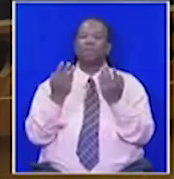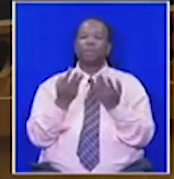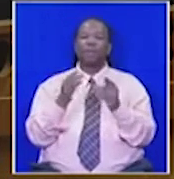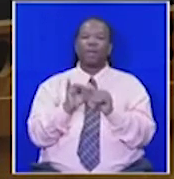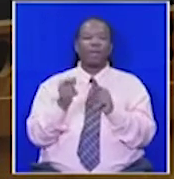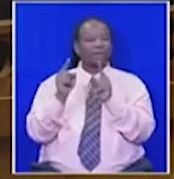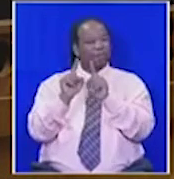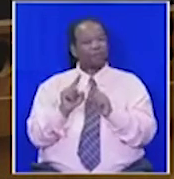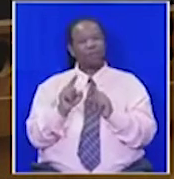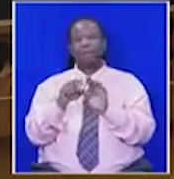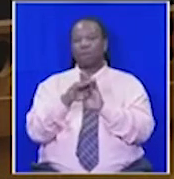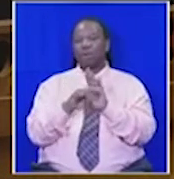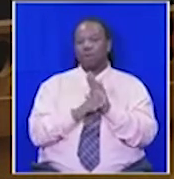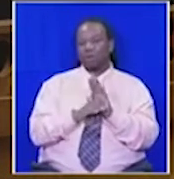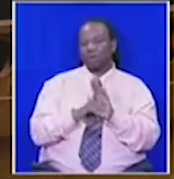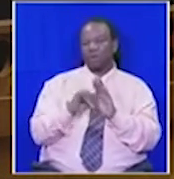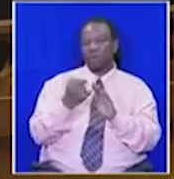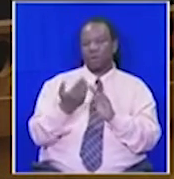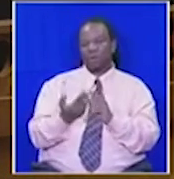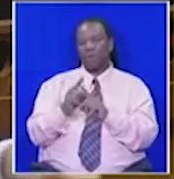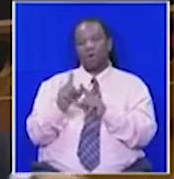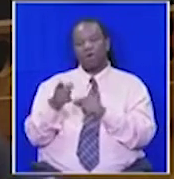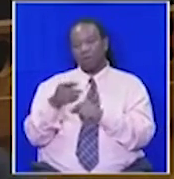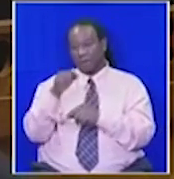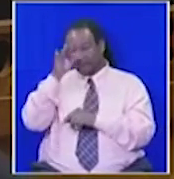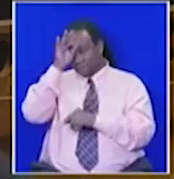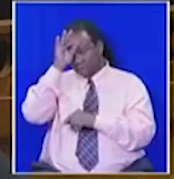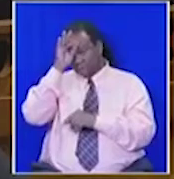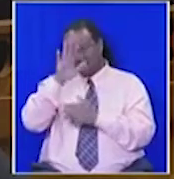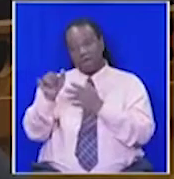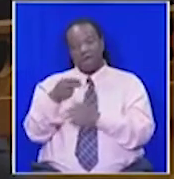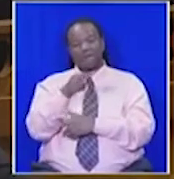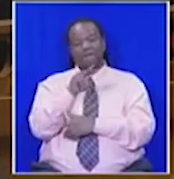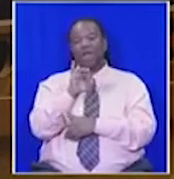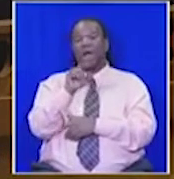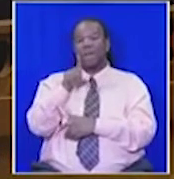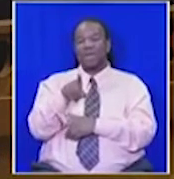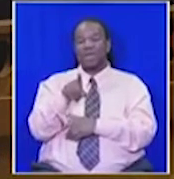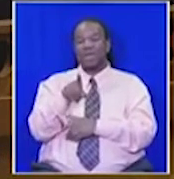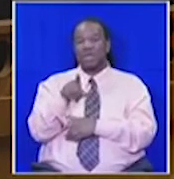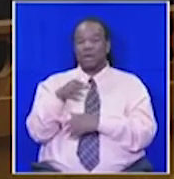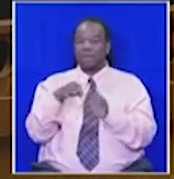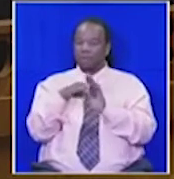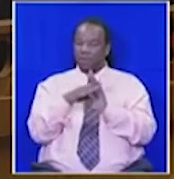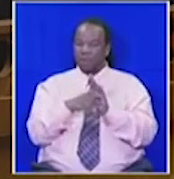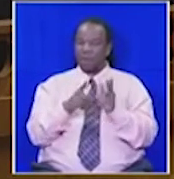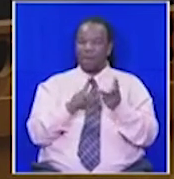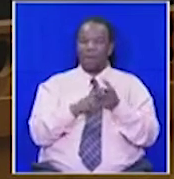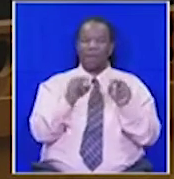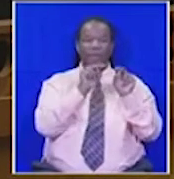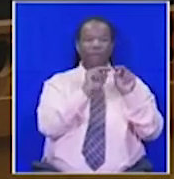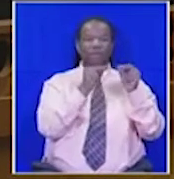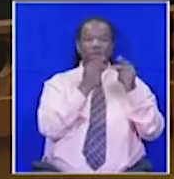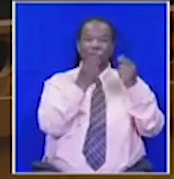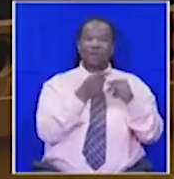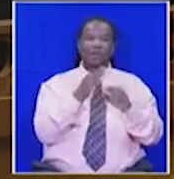in the Department of Police, the VIP Security Program, and in the National Treasury, the